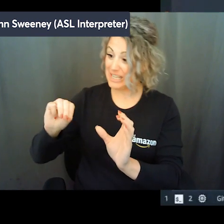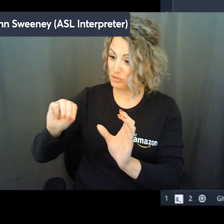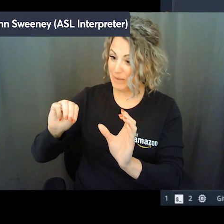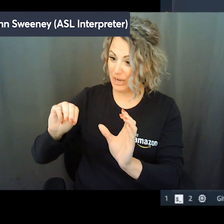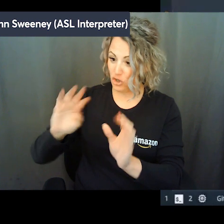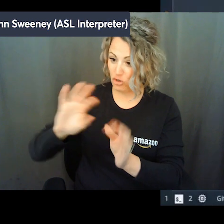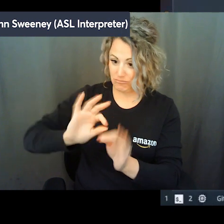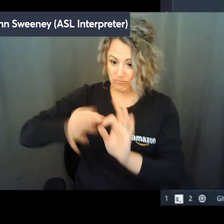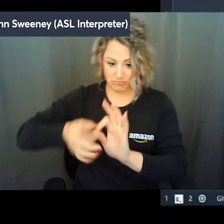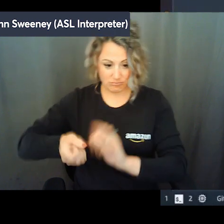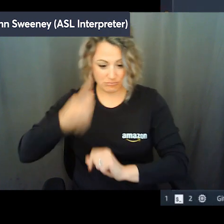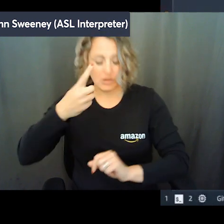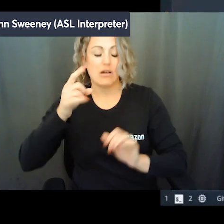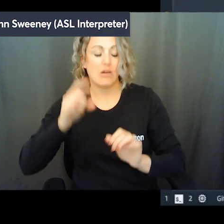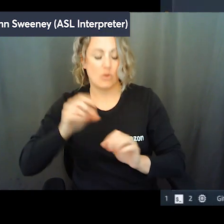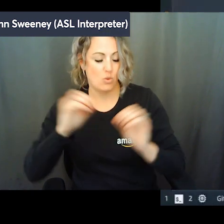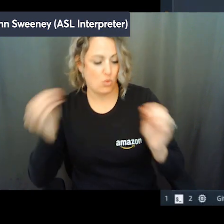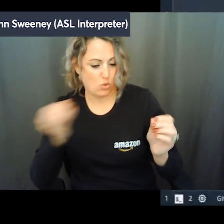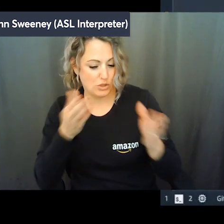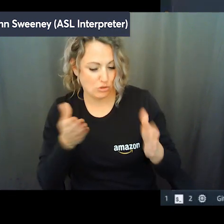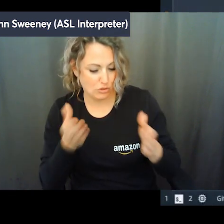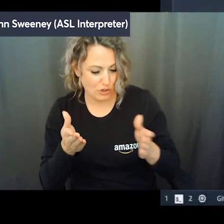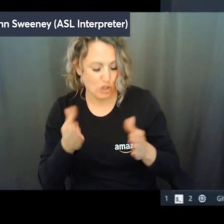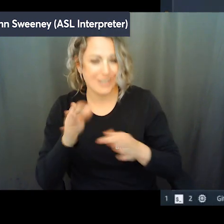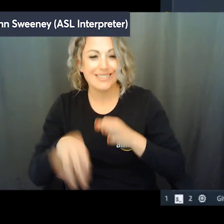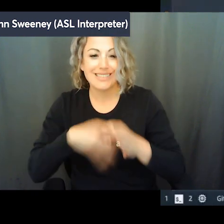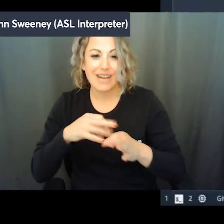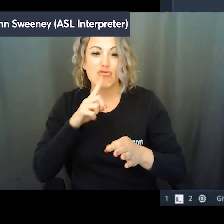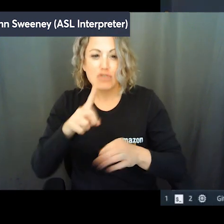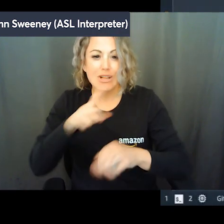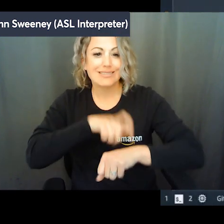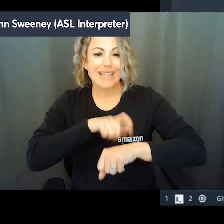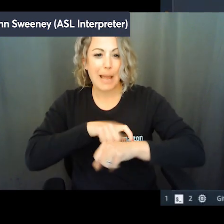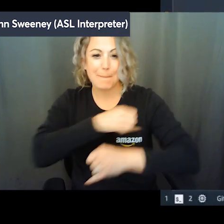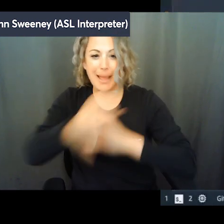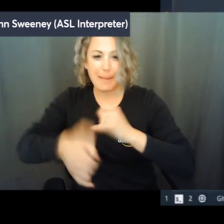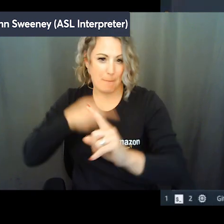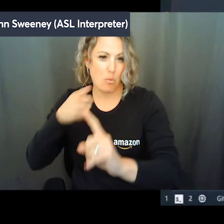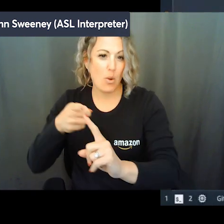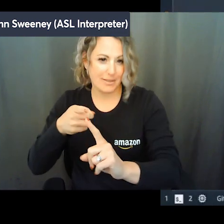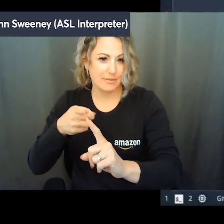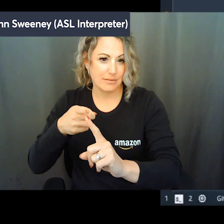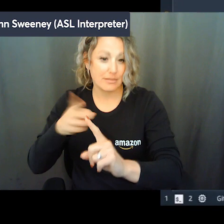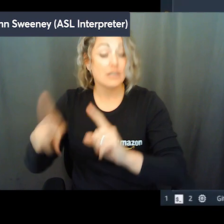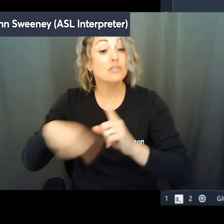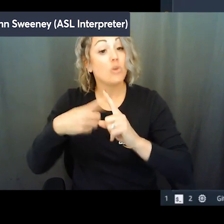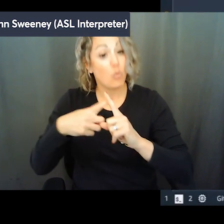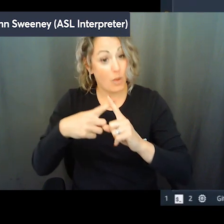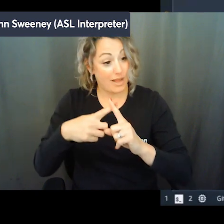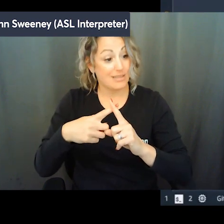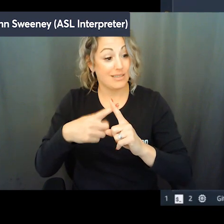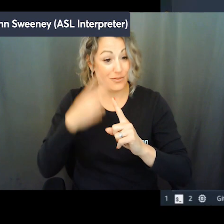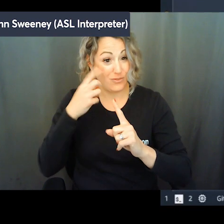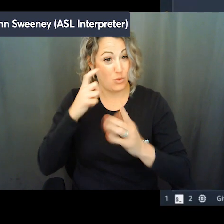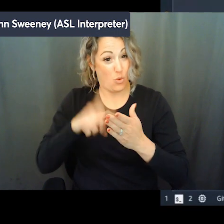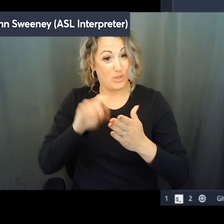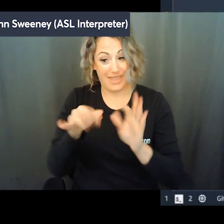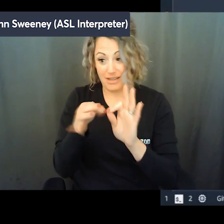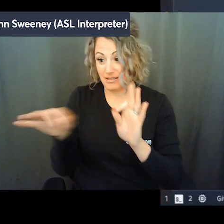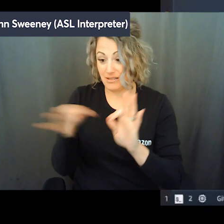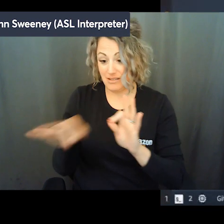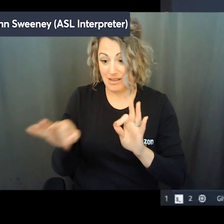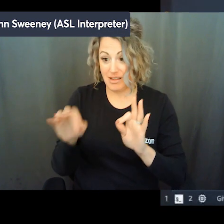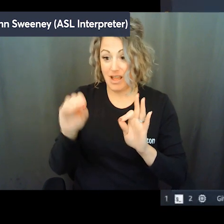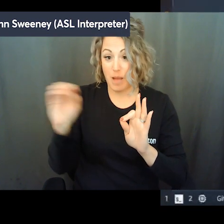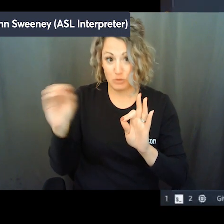you're dealing with a serverless endpoint rather than a classic real-time endpoint or anything of that sort. So once I pass that in, you notice I'm sending that object in here